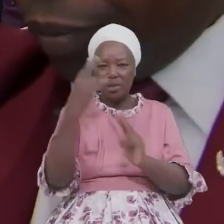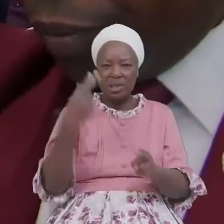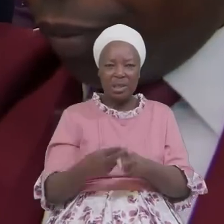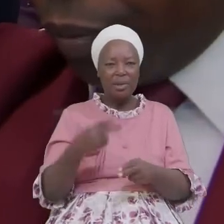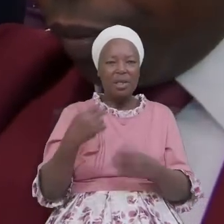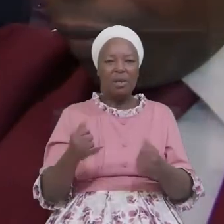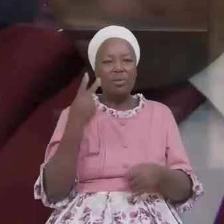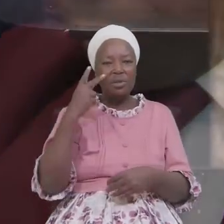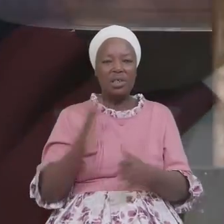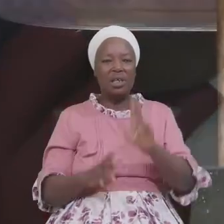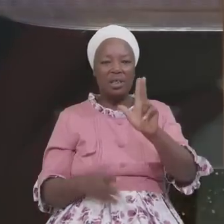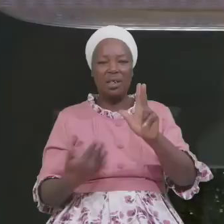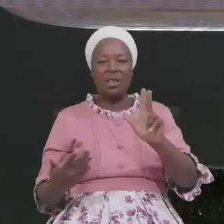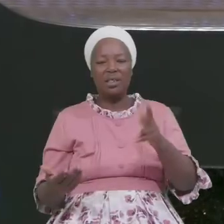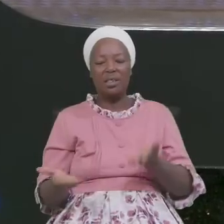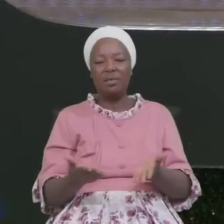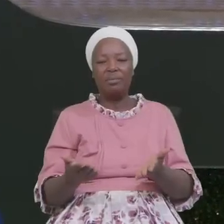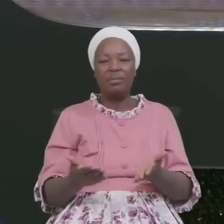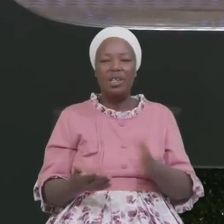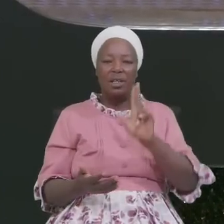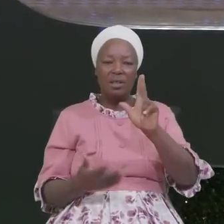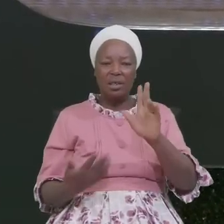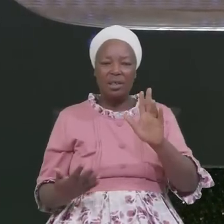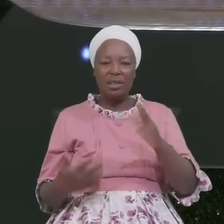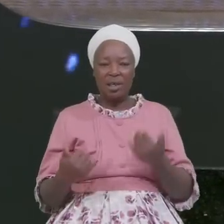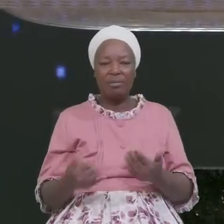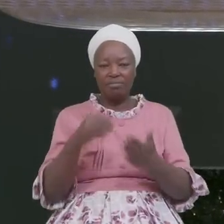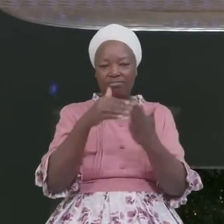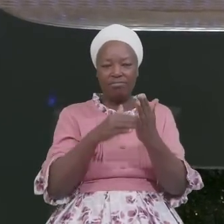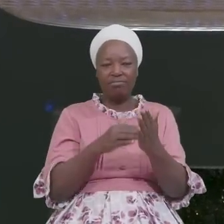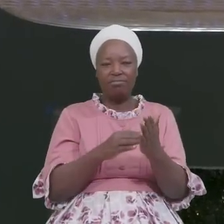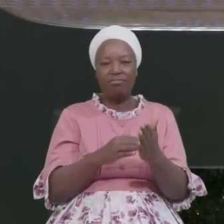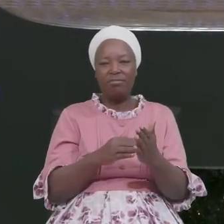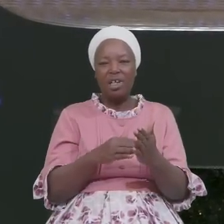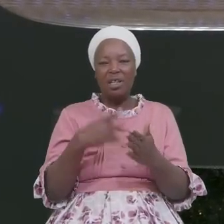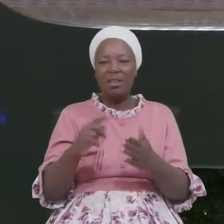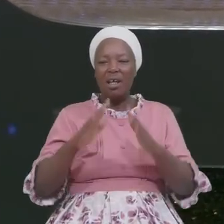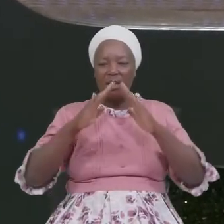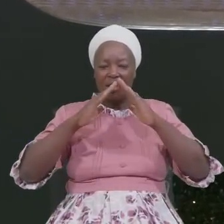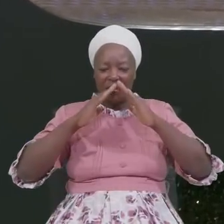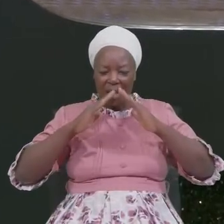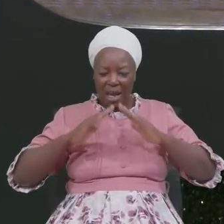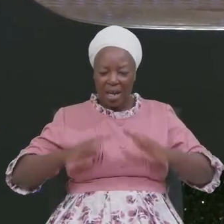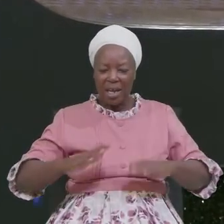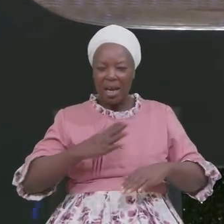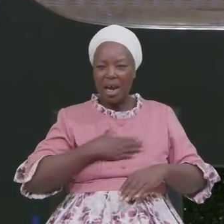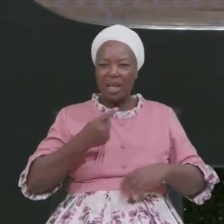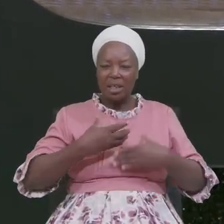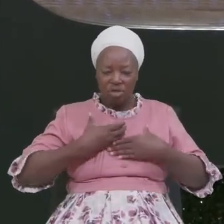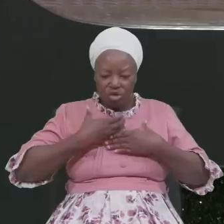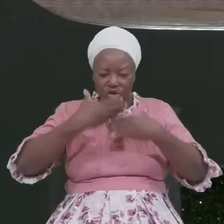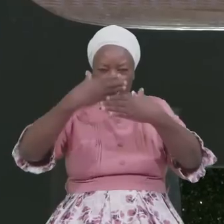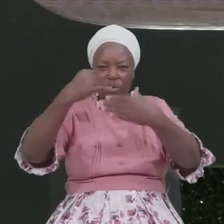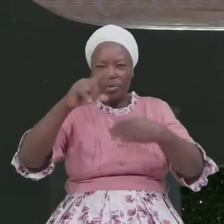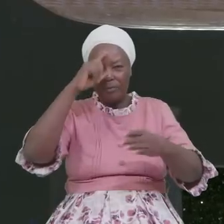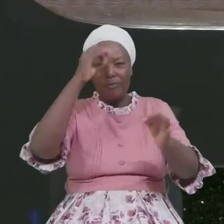at three things here. Three things. Number one, the silence and the shout of faith